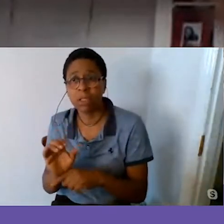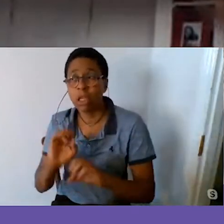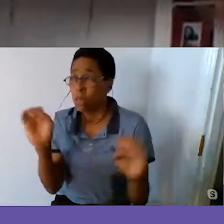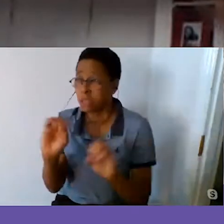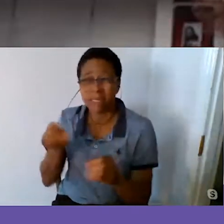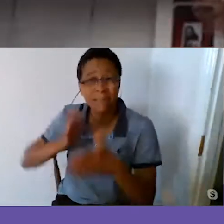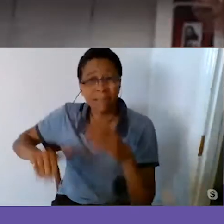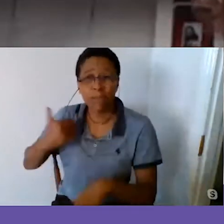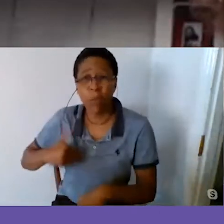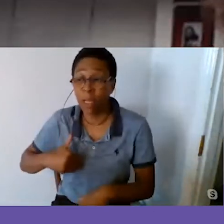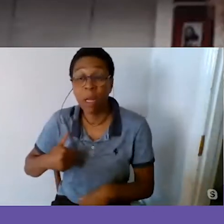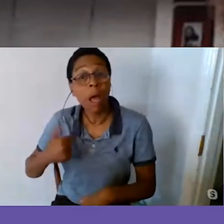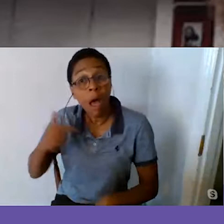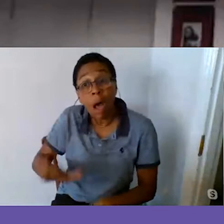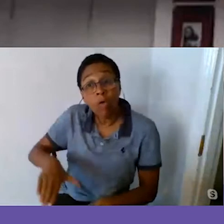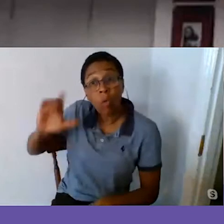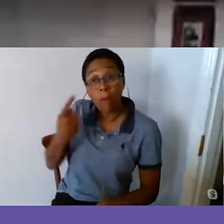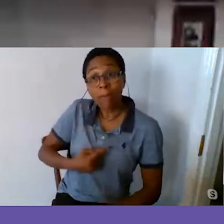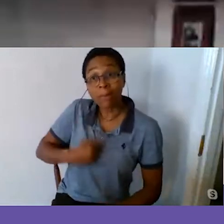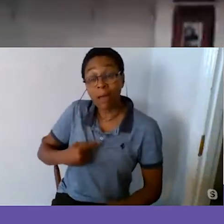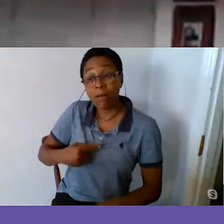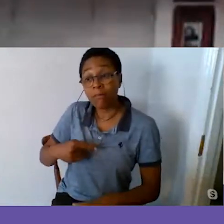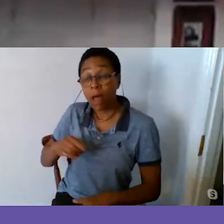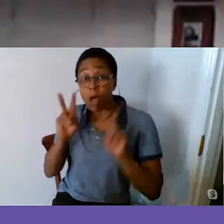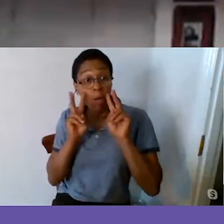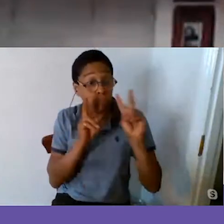film log, and I realized looking at this film log, I was like, I'm not